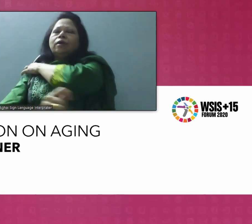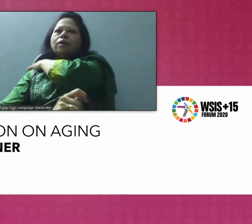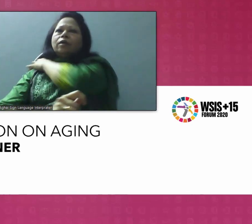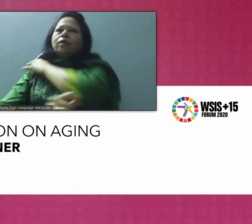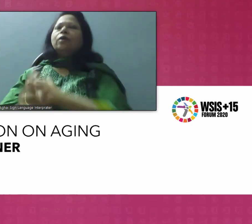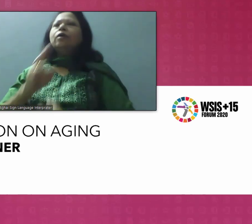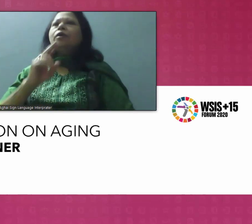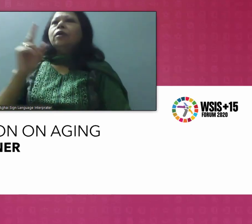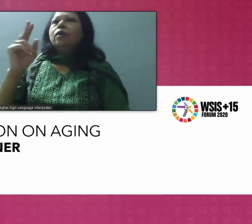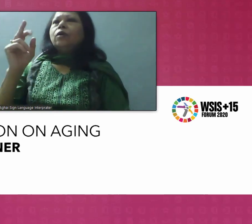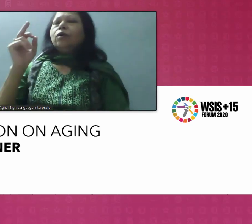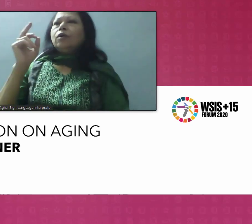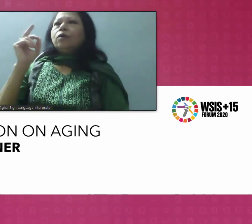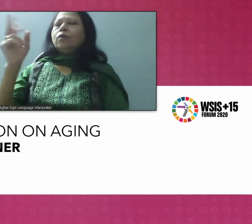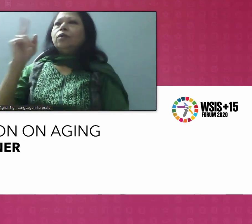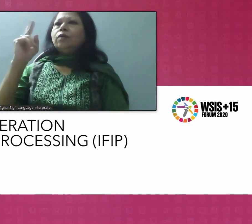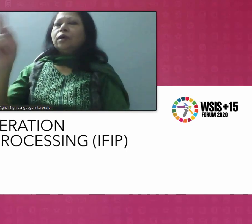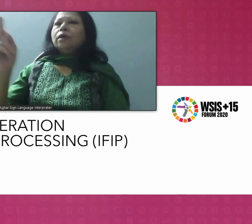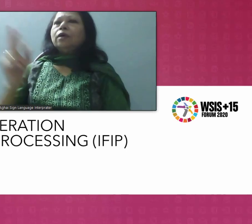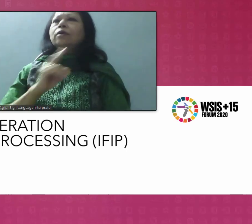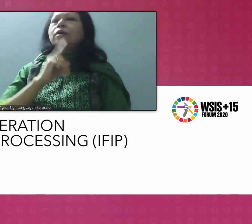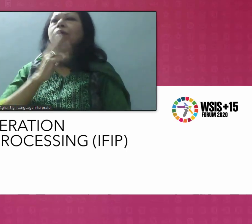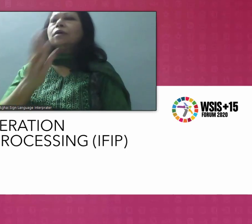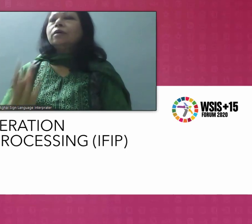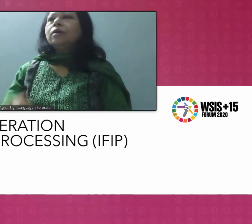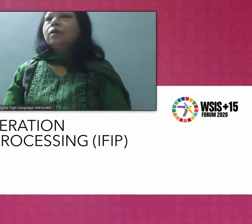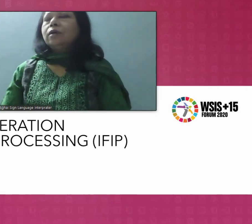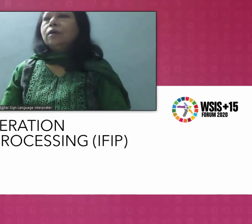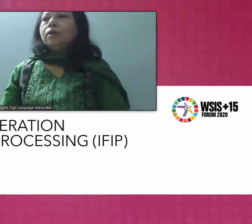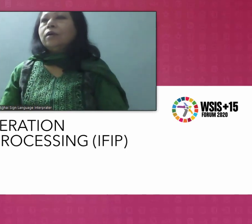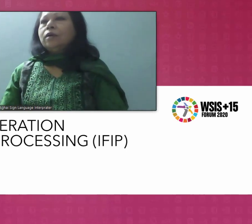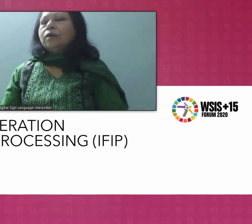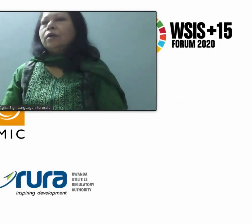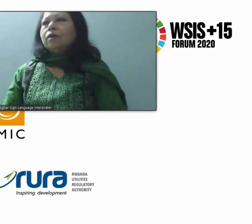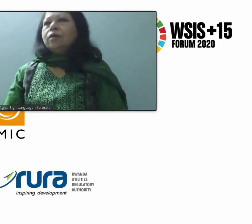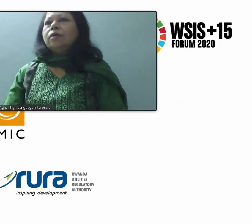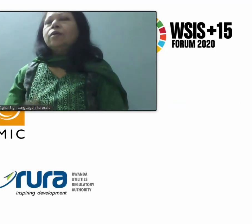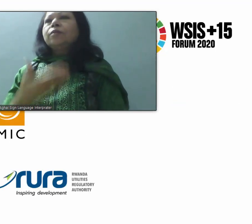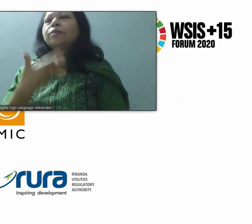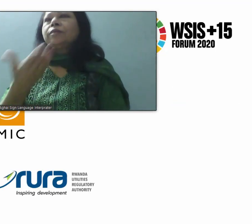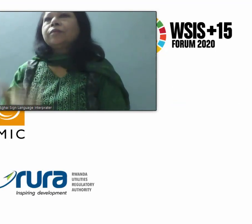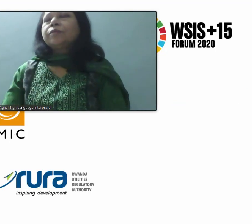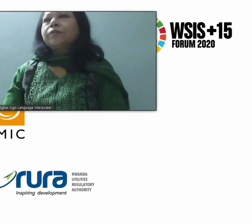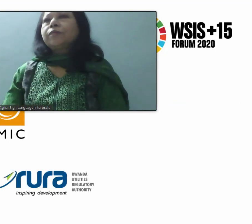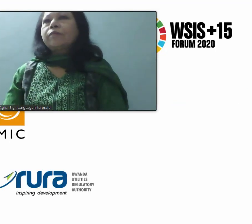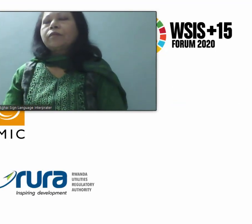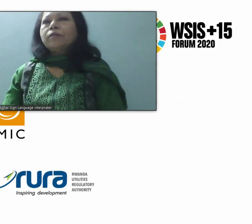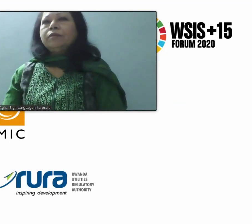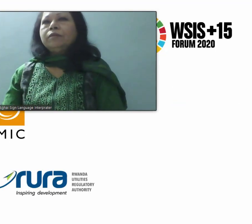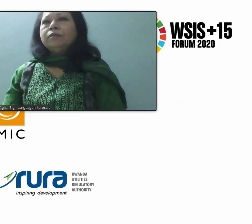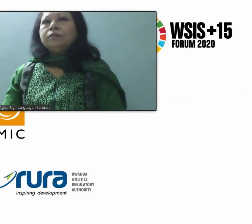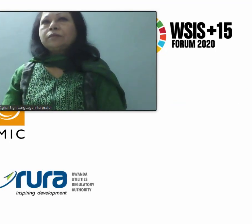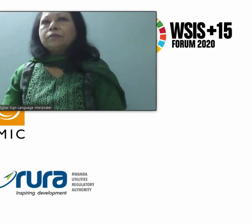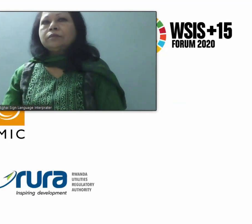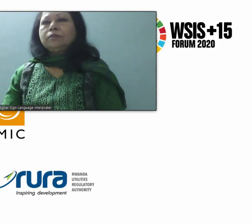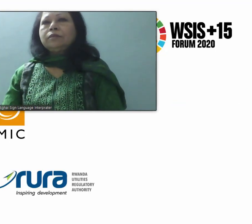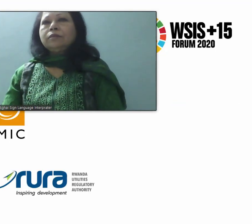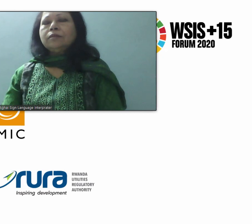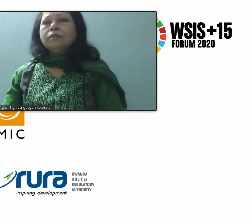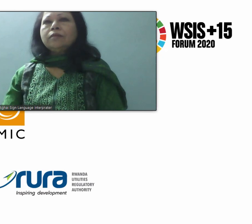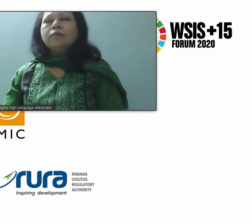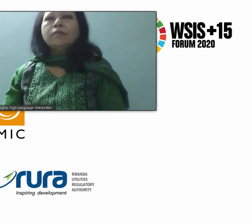Okay, so would you like to address that question, Lubna? Yes, please. Please do. I have my